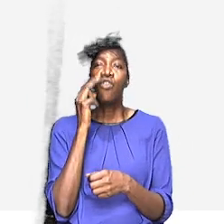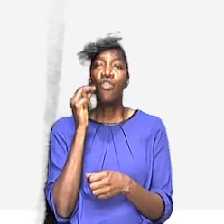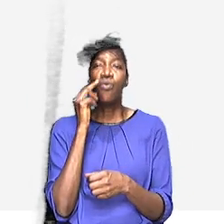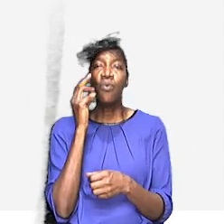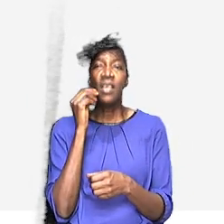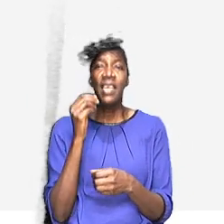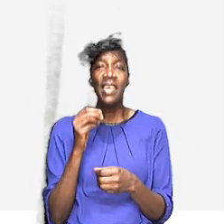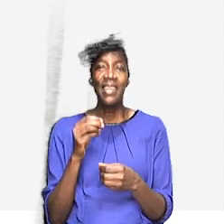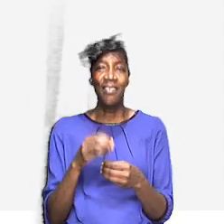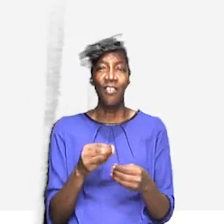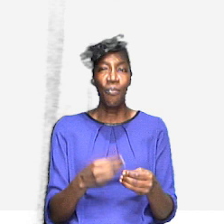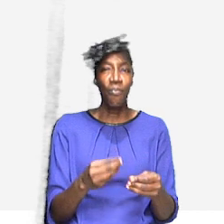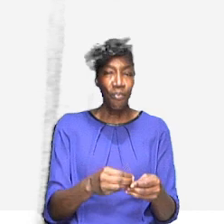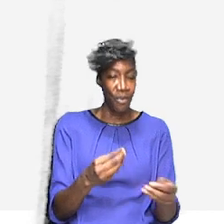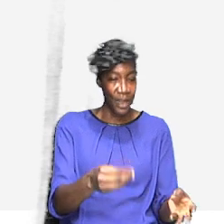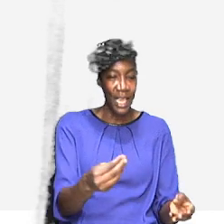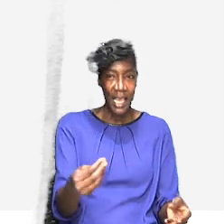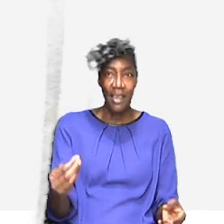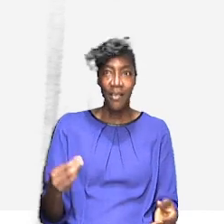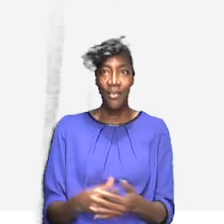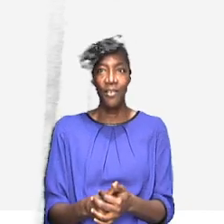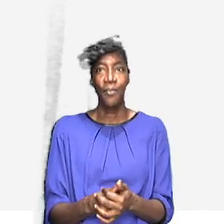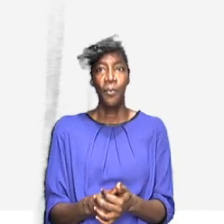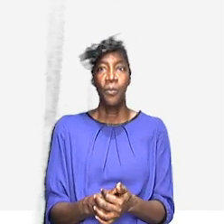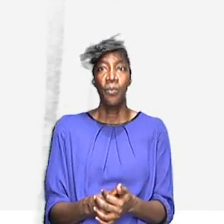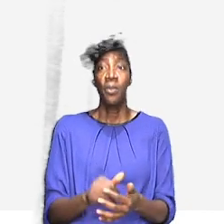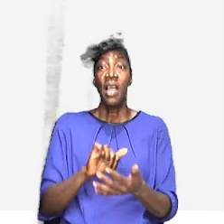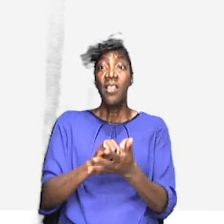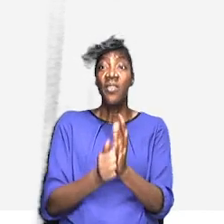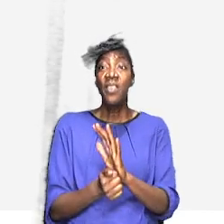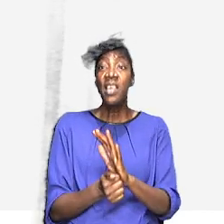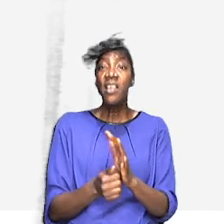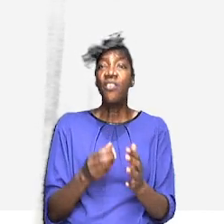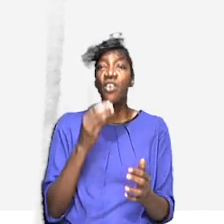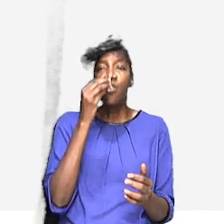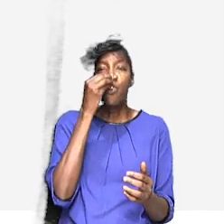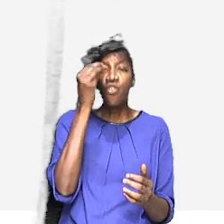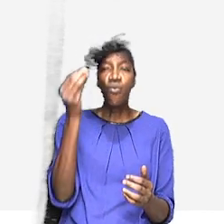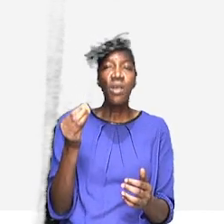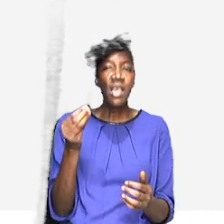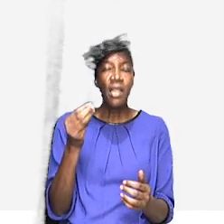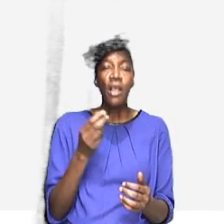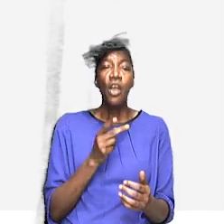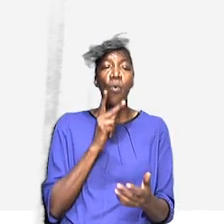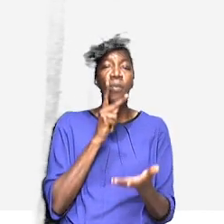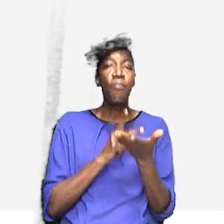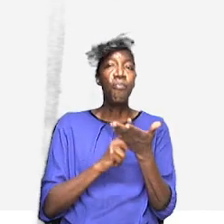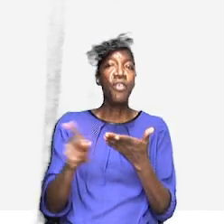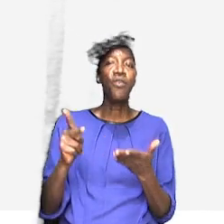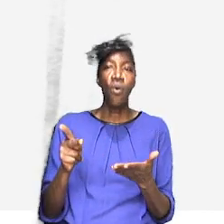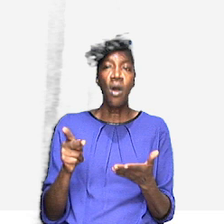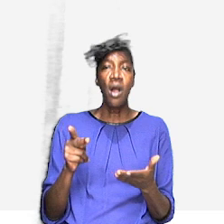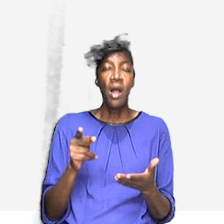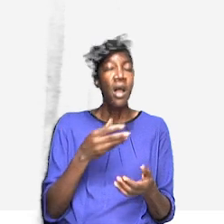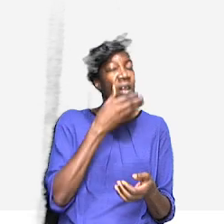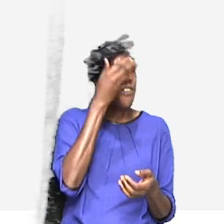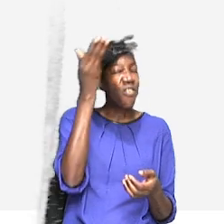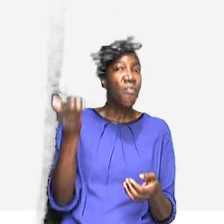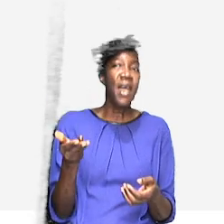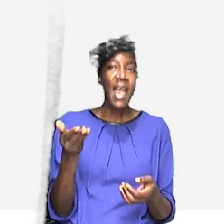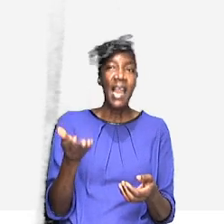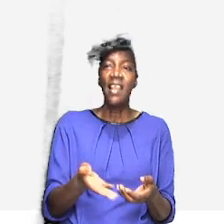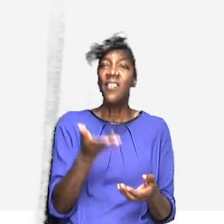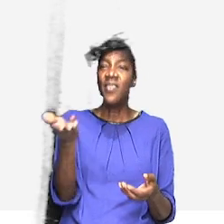and anoka and galbanum. These sweet spices with pure frankincense, of each shall there be